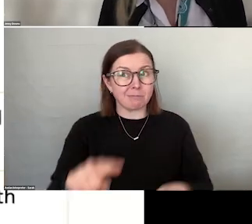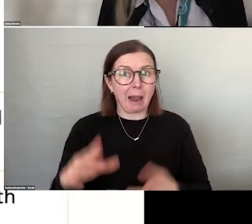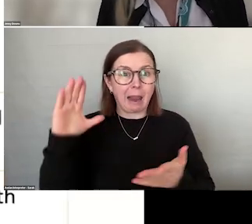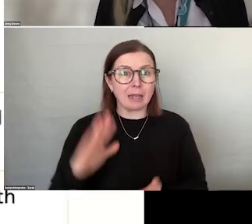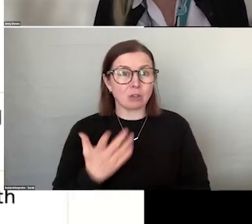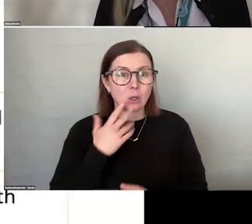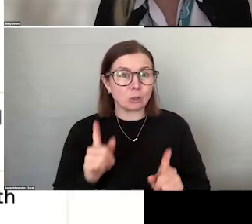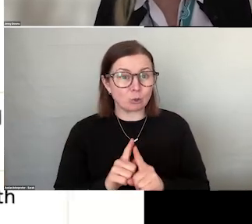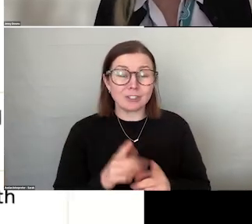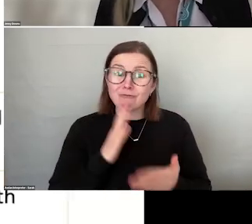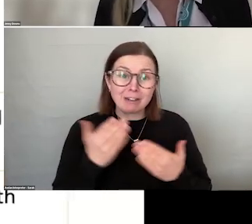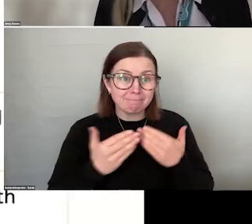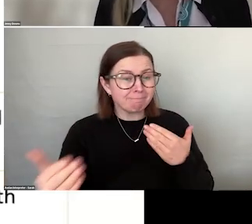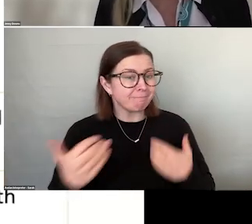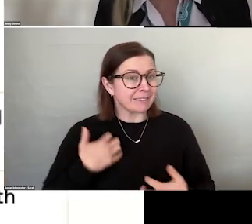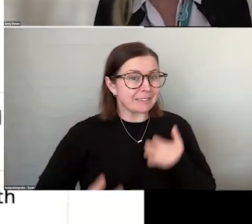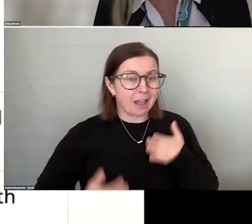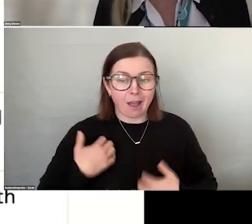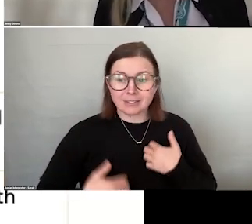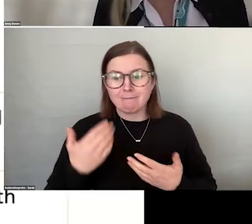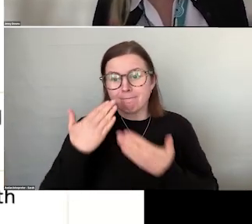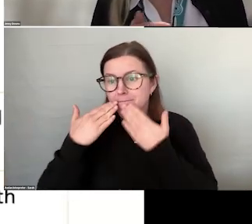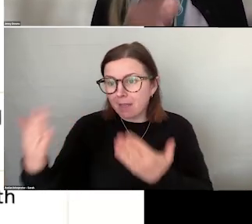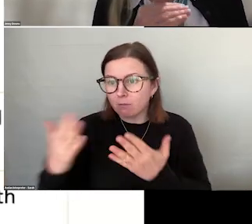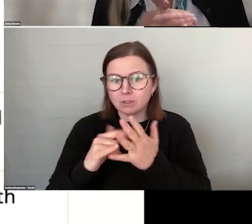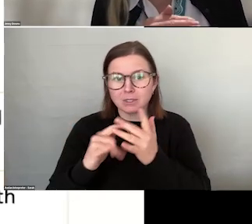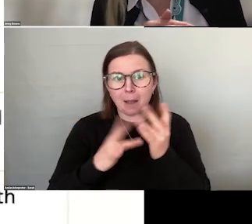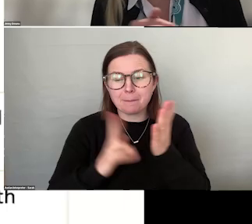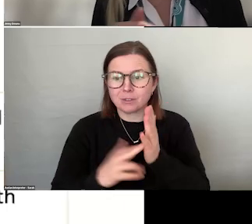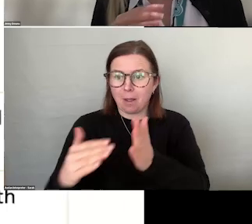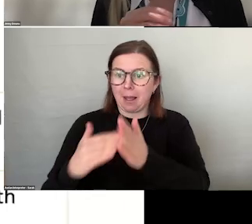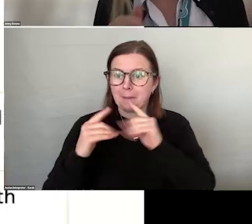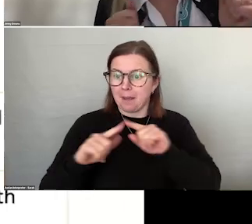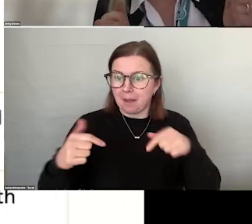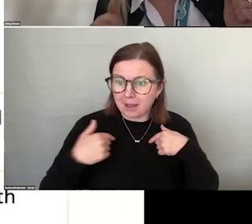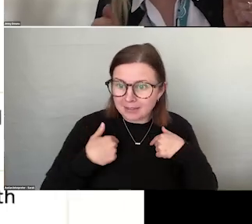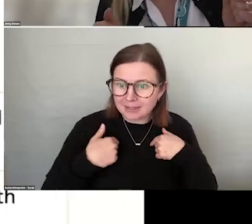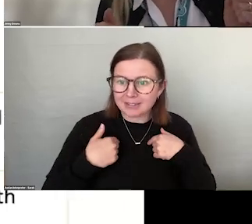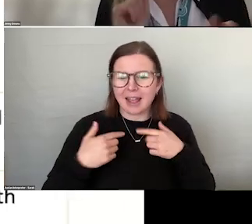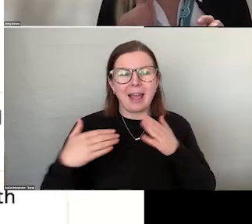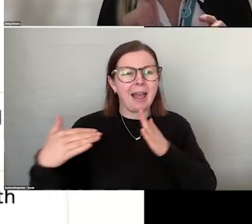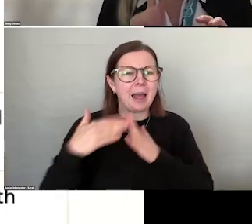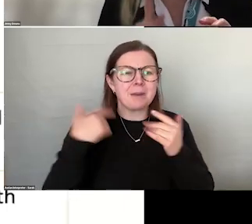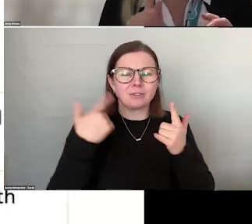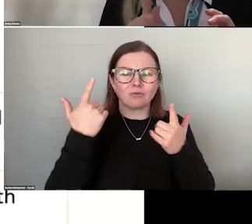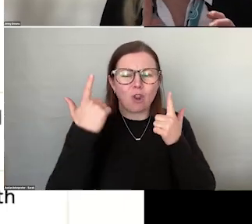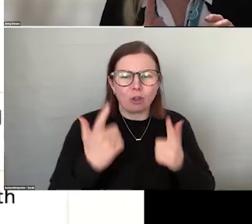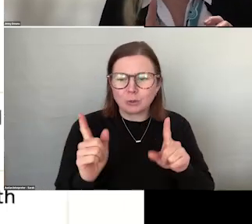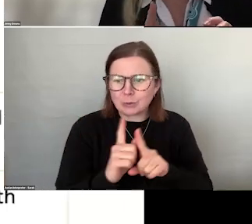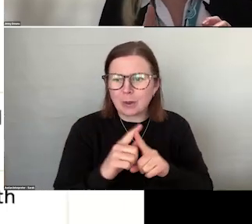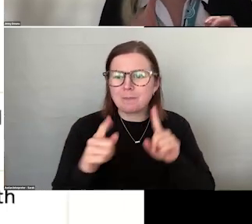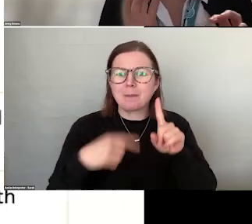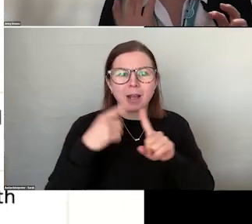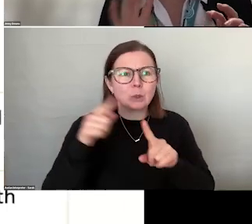it's an exciting time, and I thank you so much, Simon, for helping us and pitching in so strongly and keeping